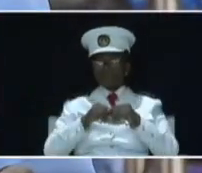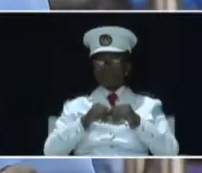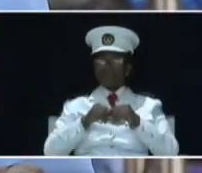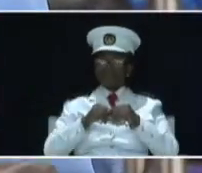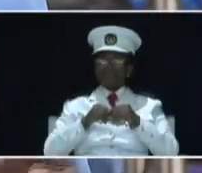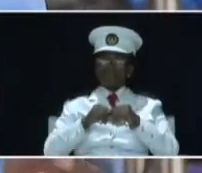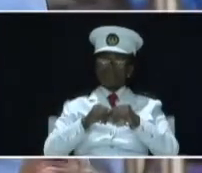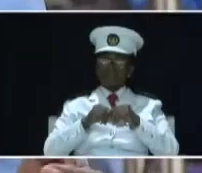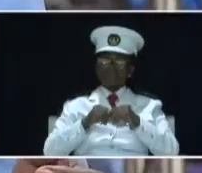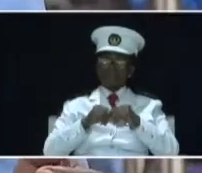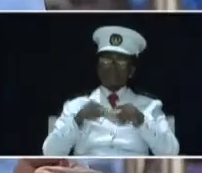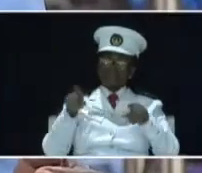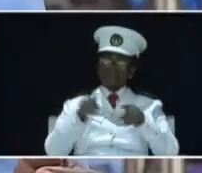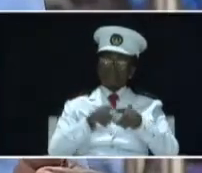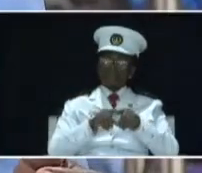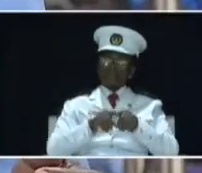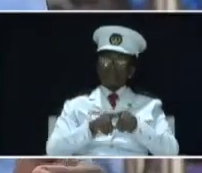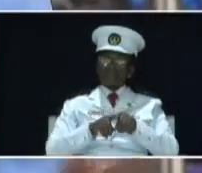So,